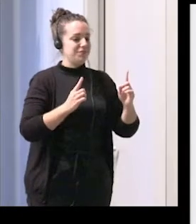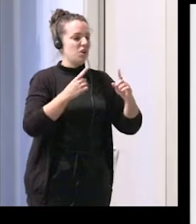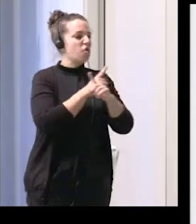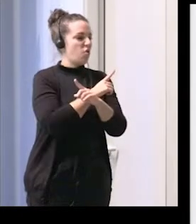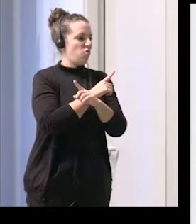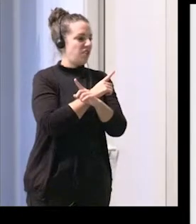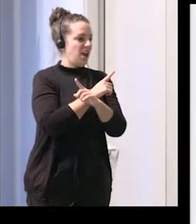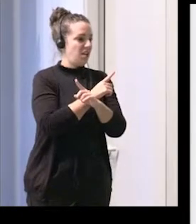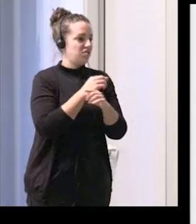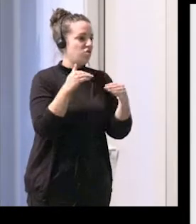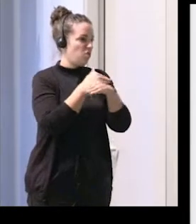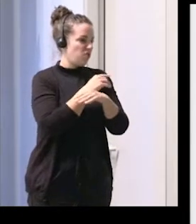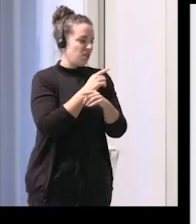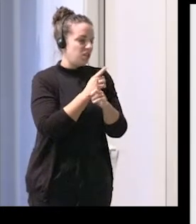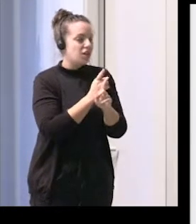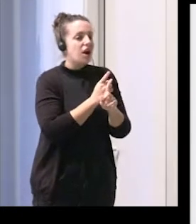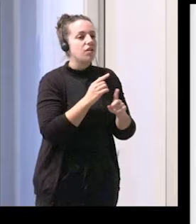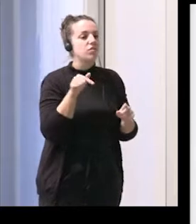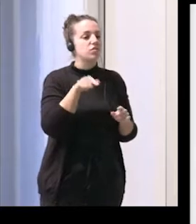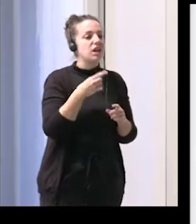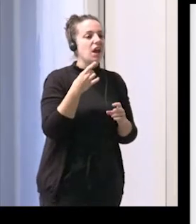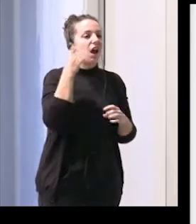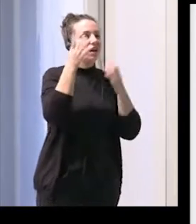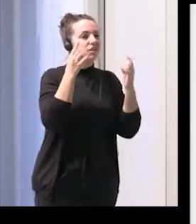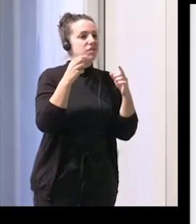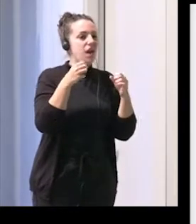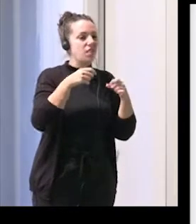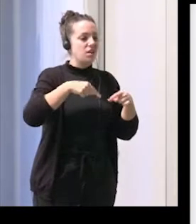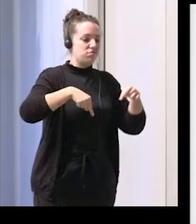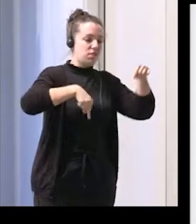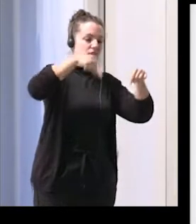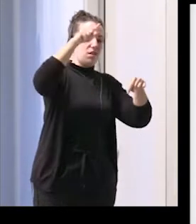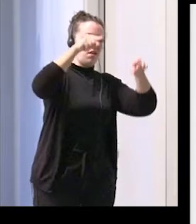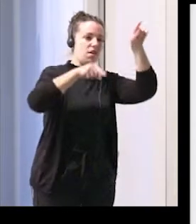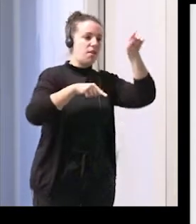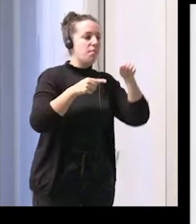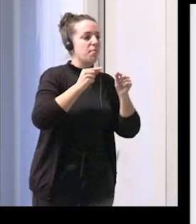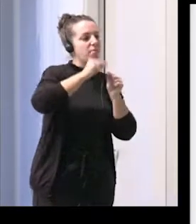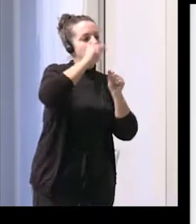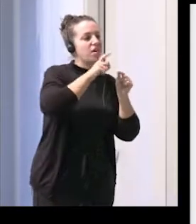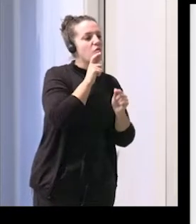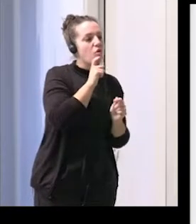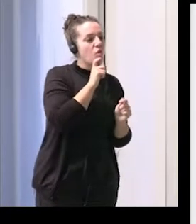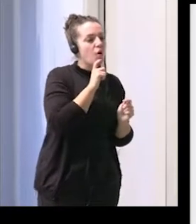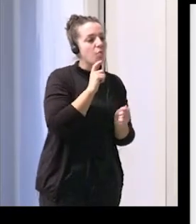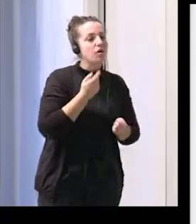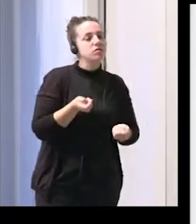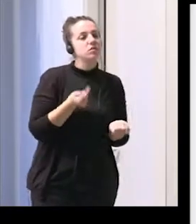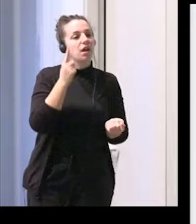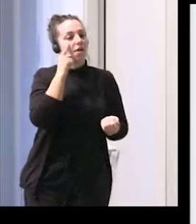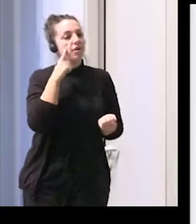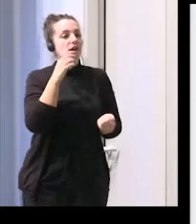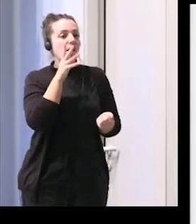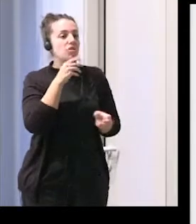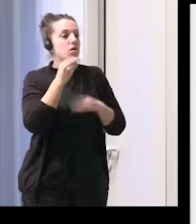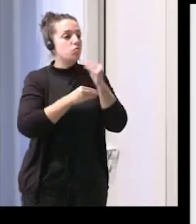each cortex, or from each pathway, the left and the right? Well, we're going to use some electrophysiologic